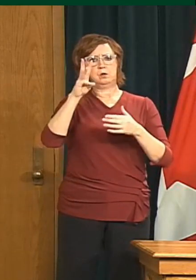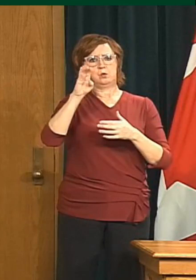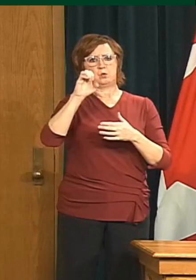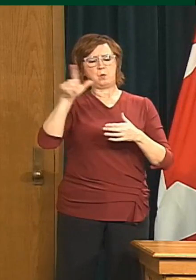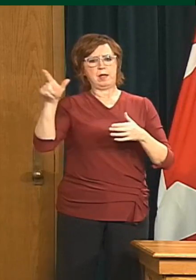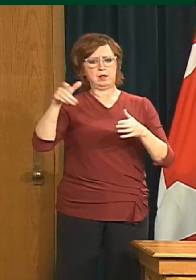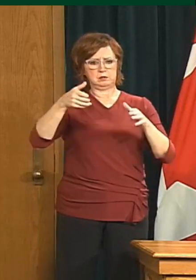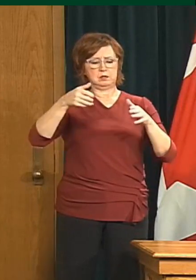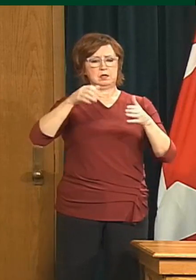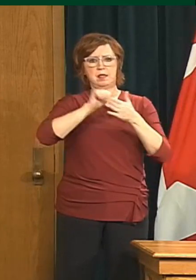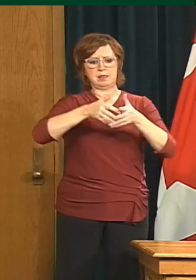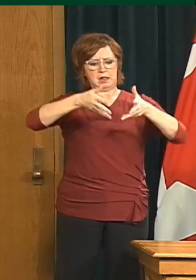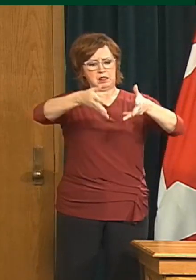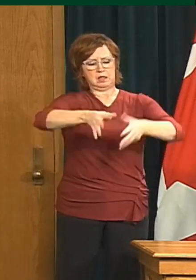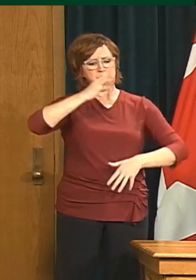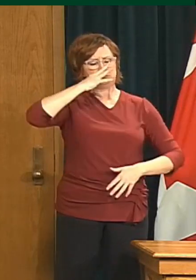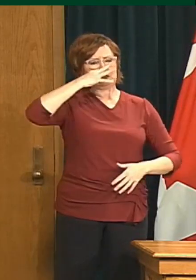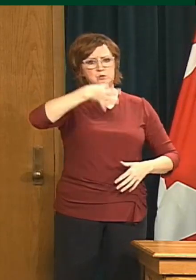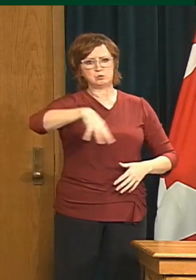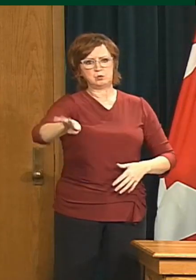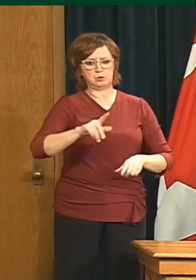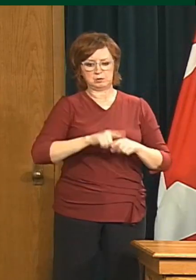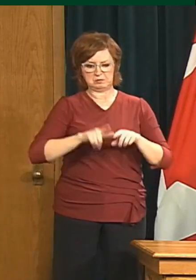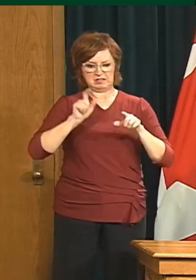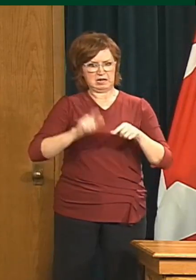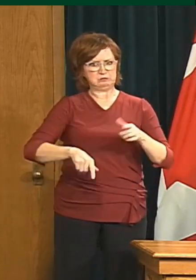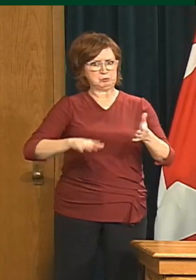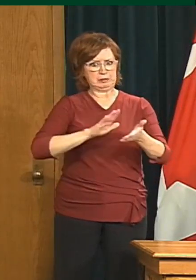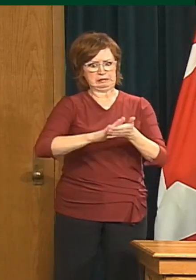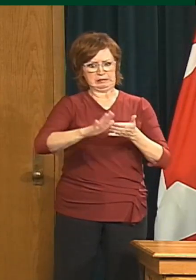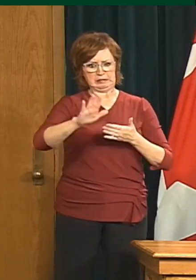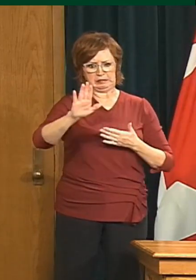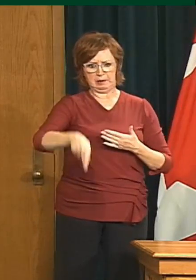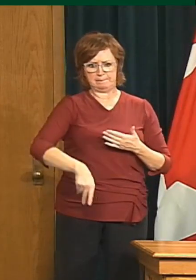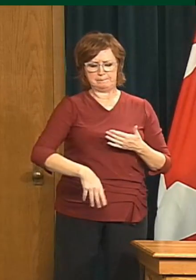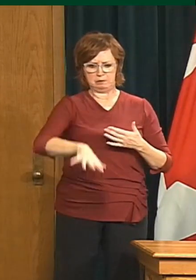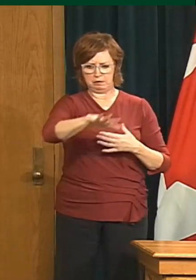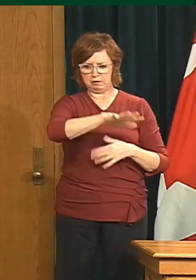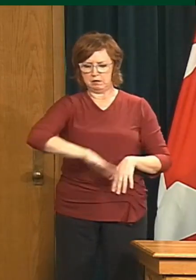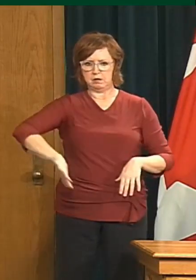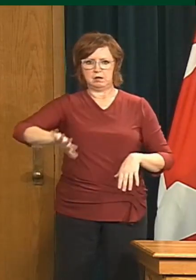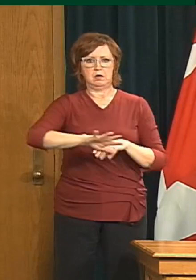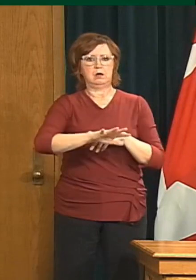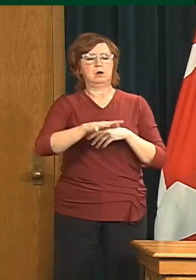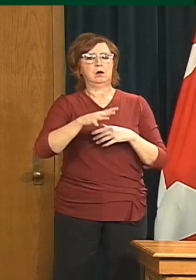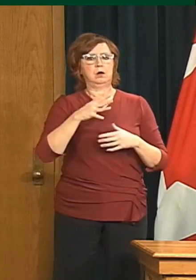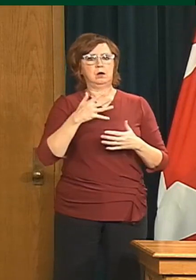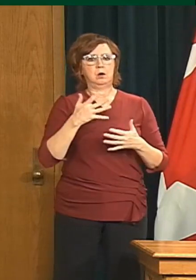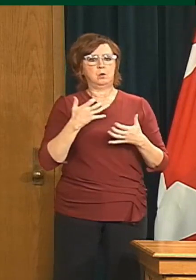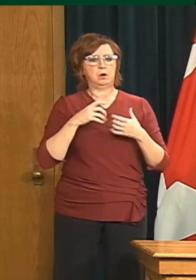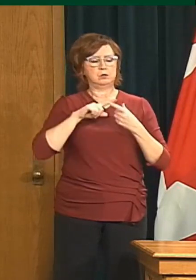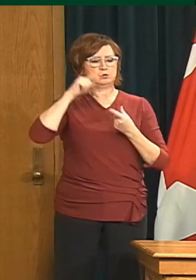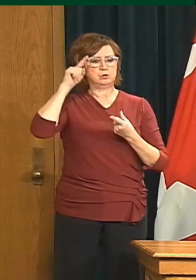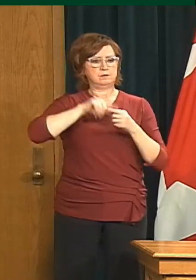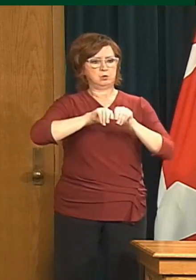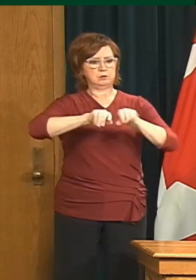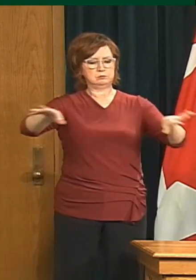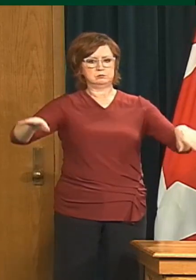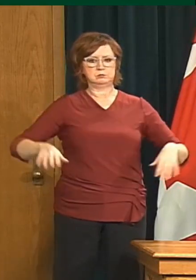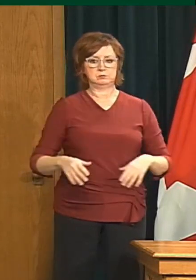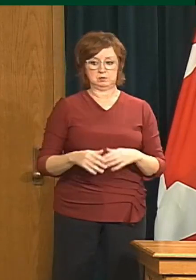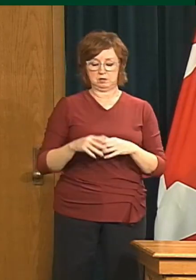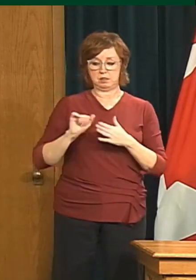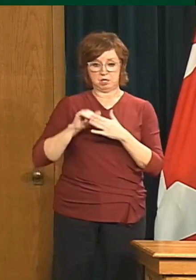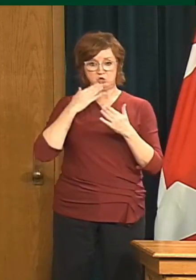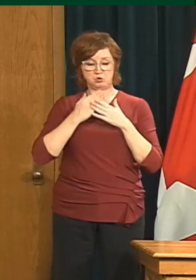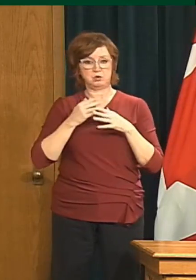from the federal government. I'm just wondering, what more would you want to see done for the oil companies? I would like to see